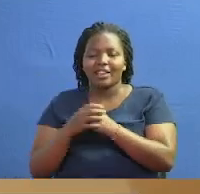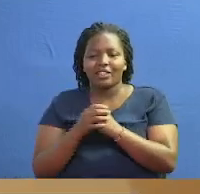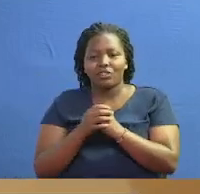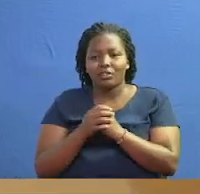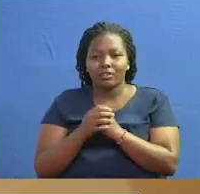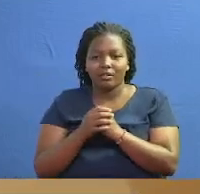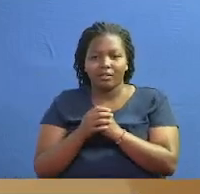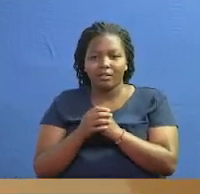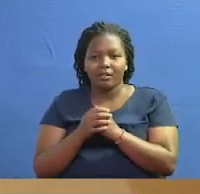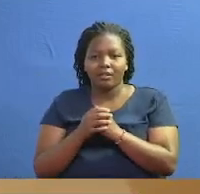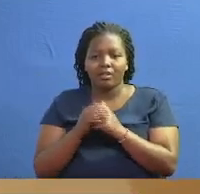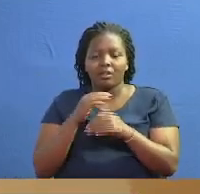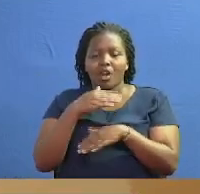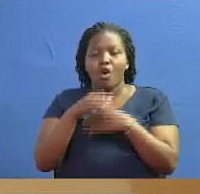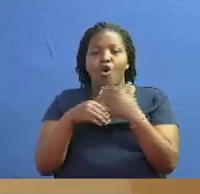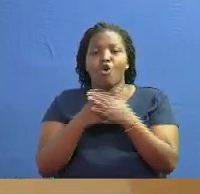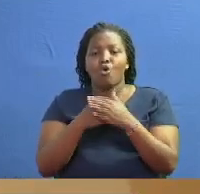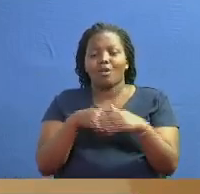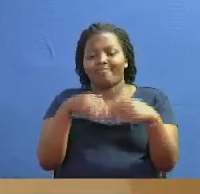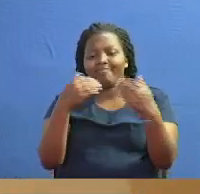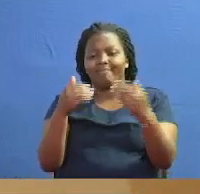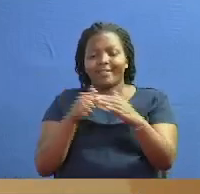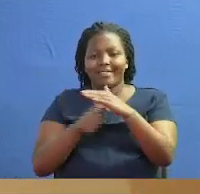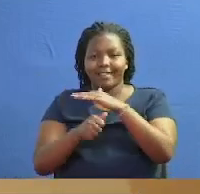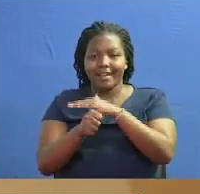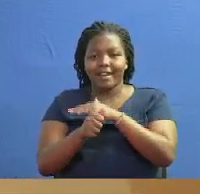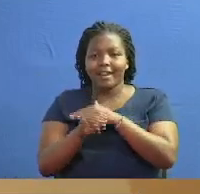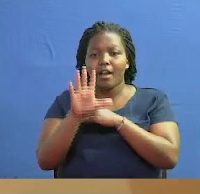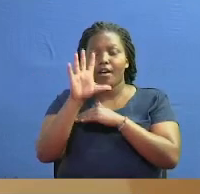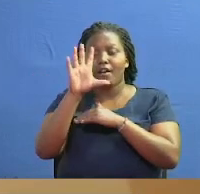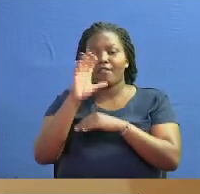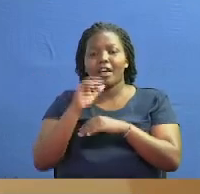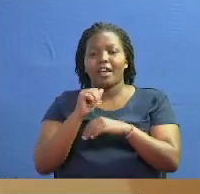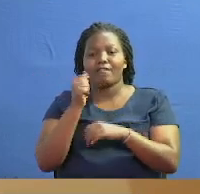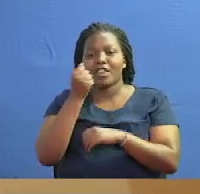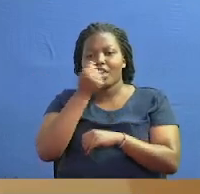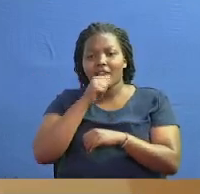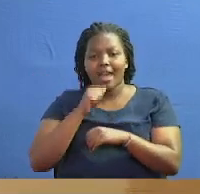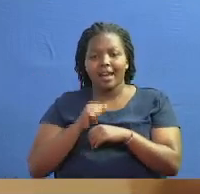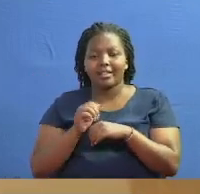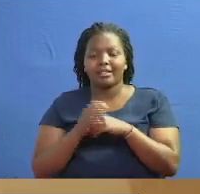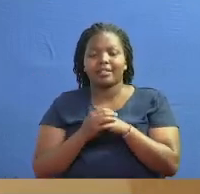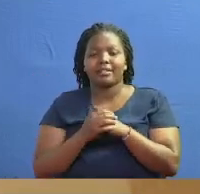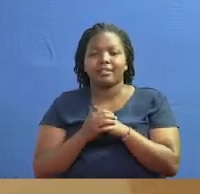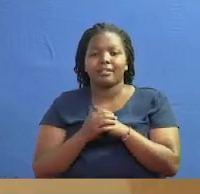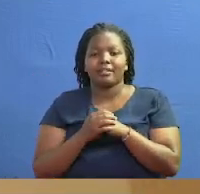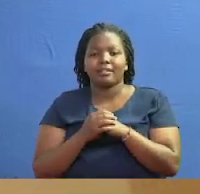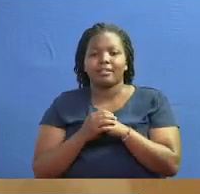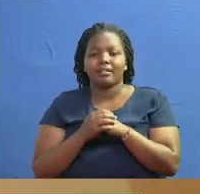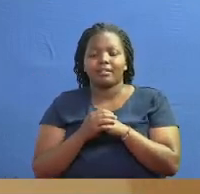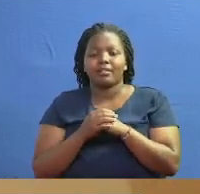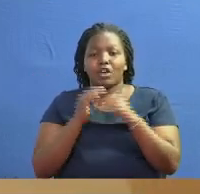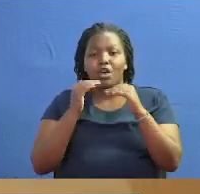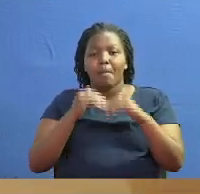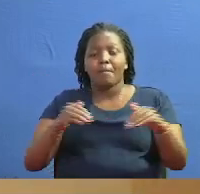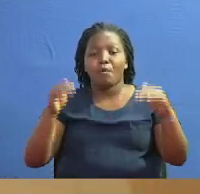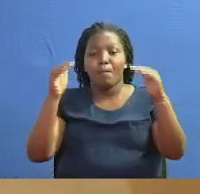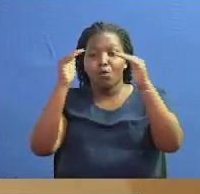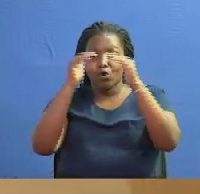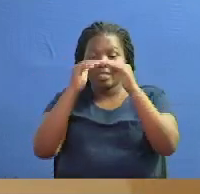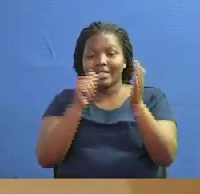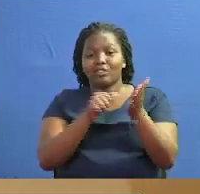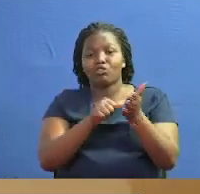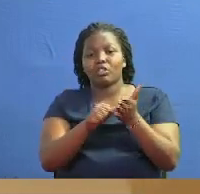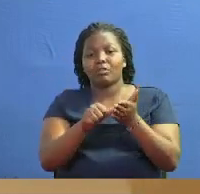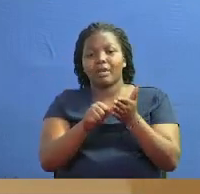so for all children under 5 years, and also we are promoting the treatment of